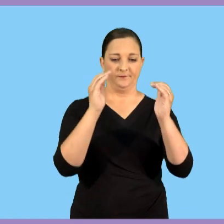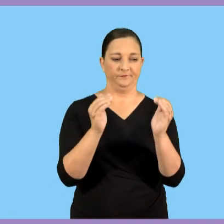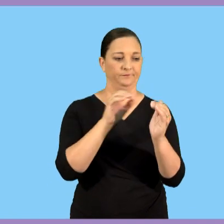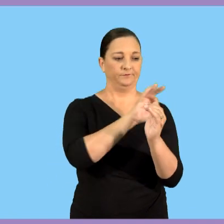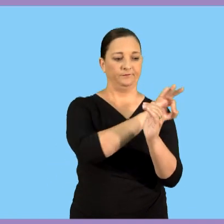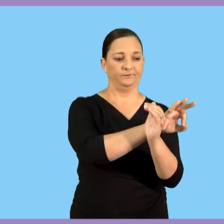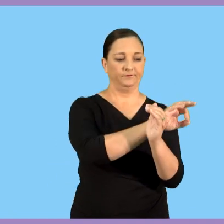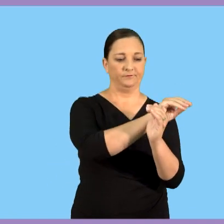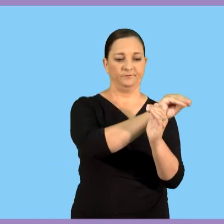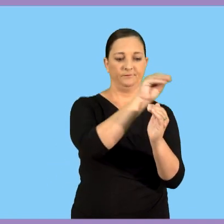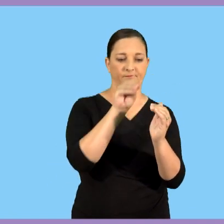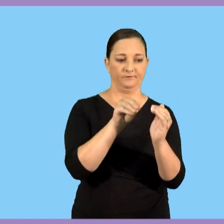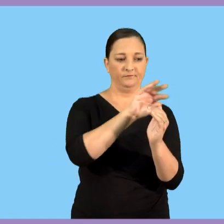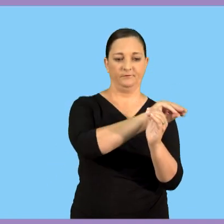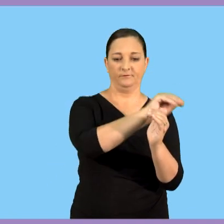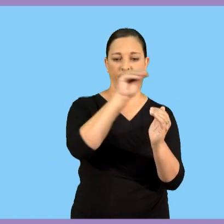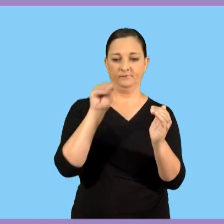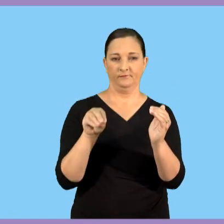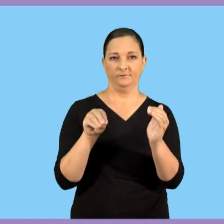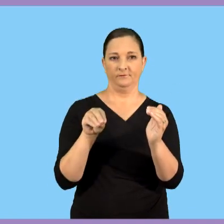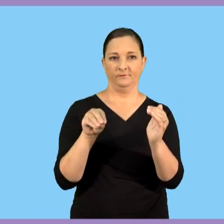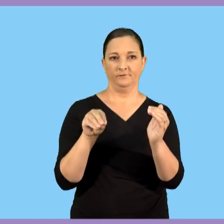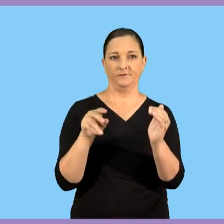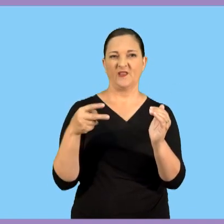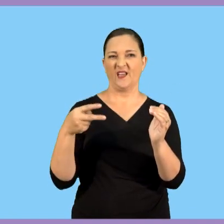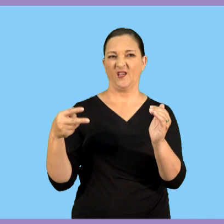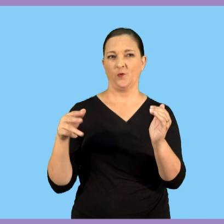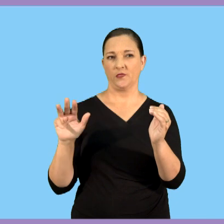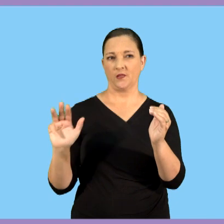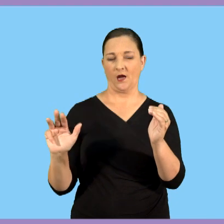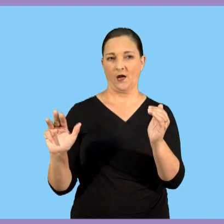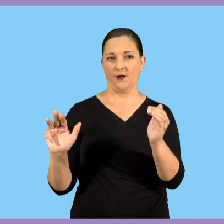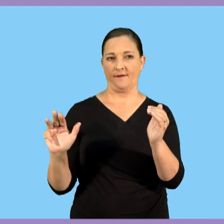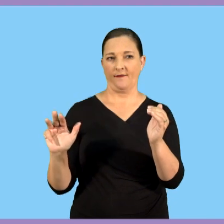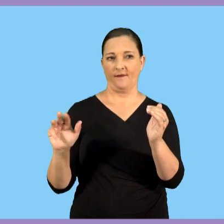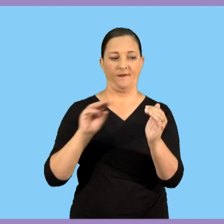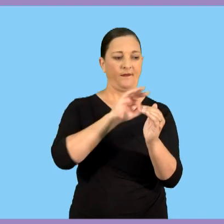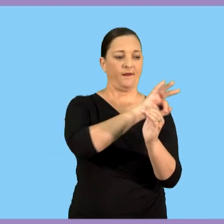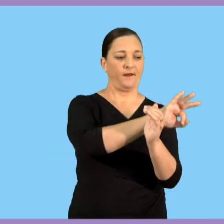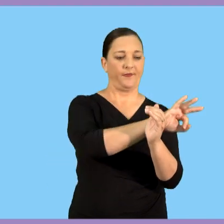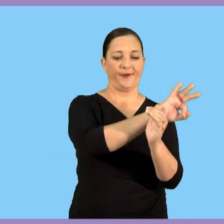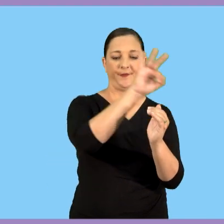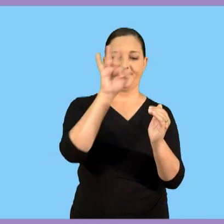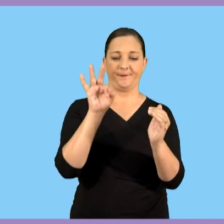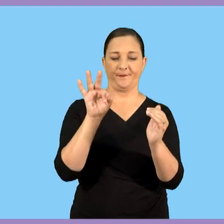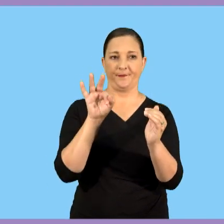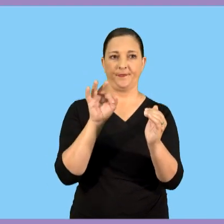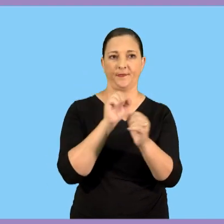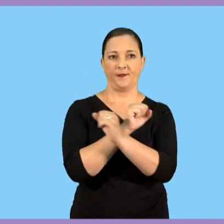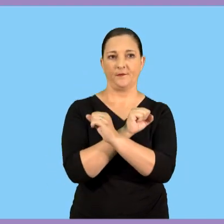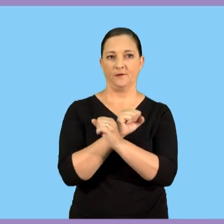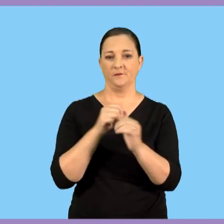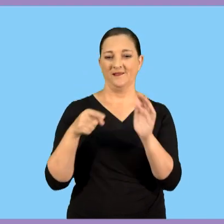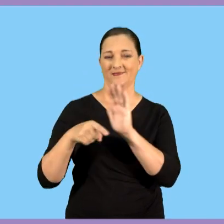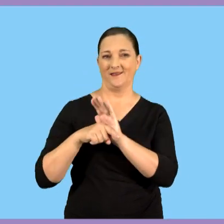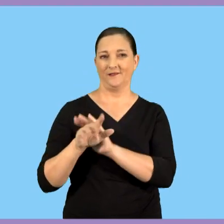3, which is 9. And I'm going to add that to 3 multiplied by a negative 5.